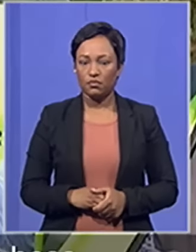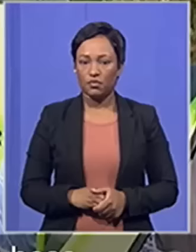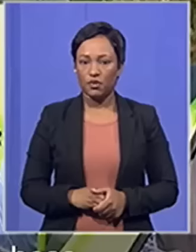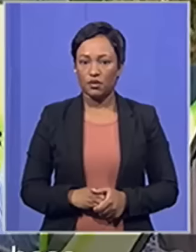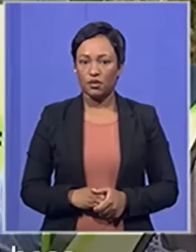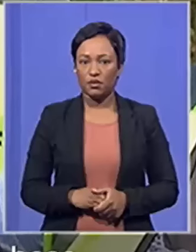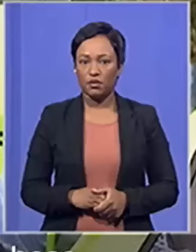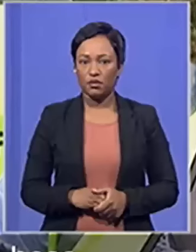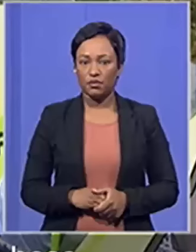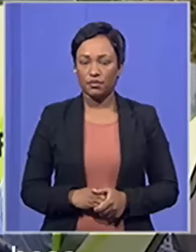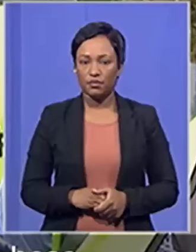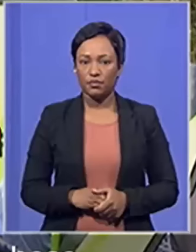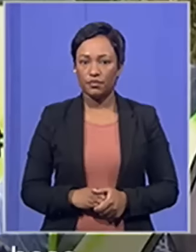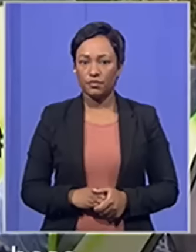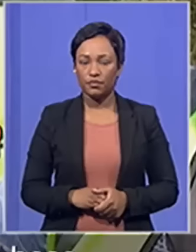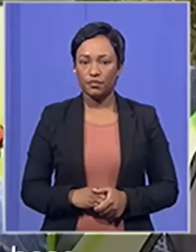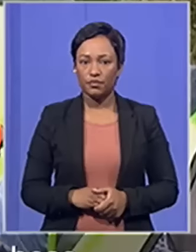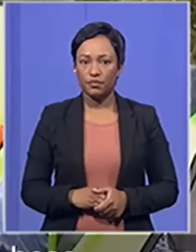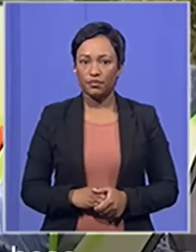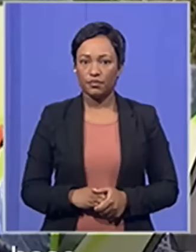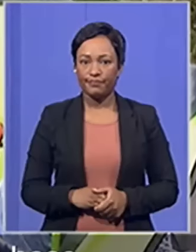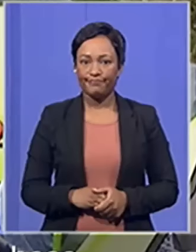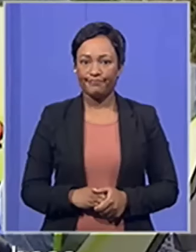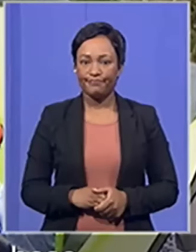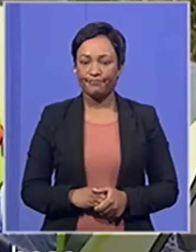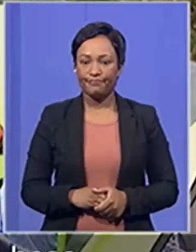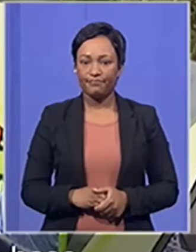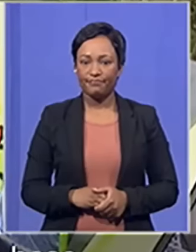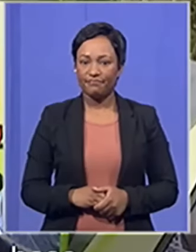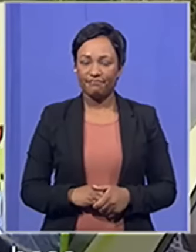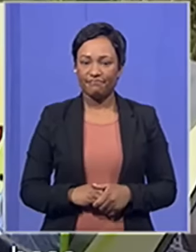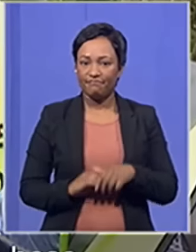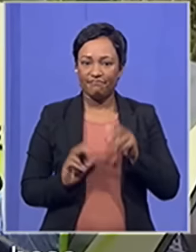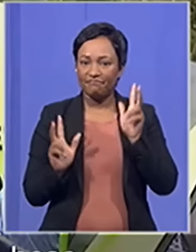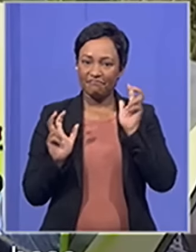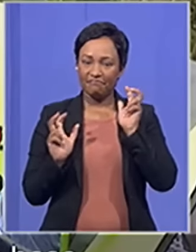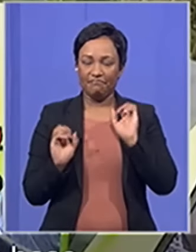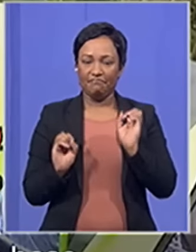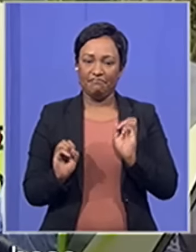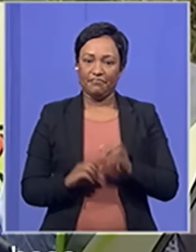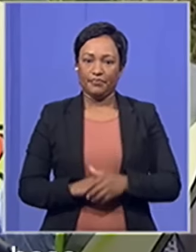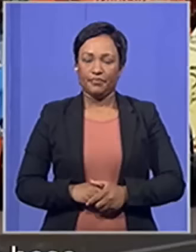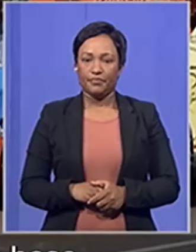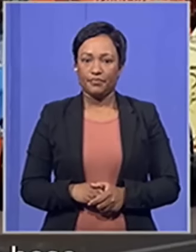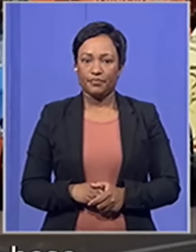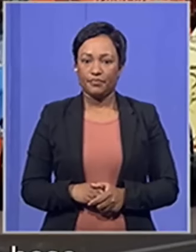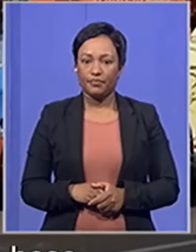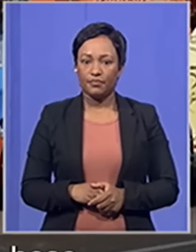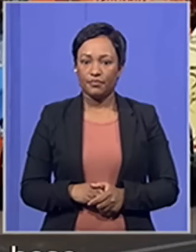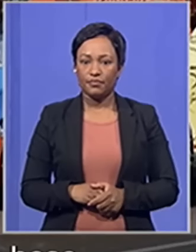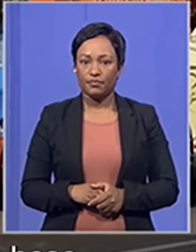kilometers from Port Elizabeth to where we are now, you can't rule out a fatigue.